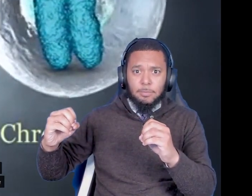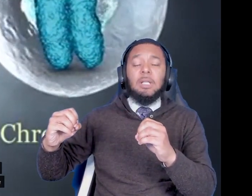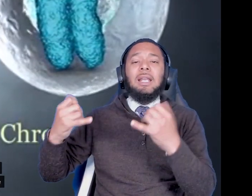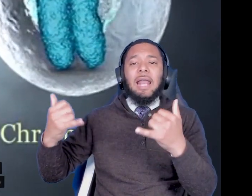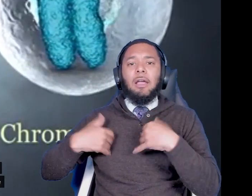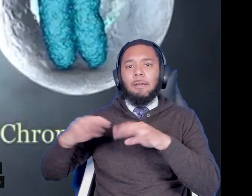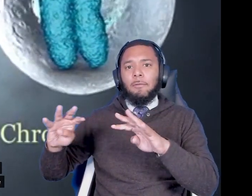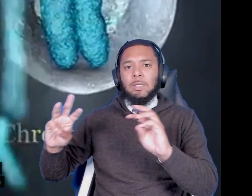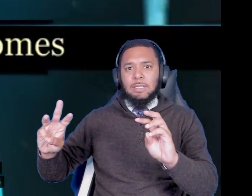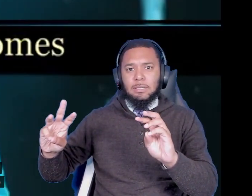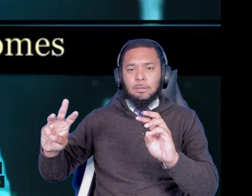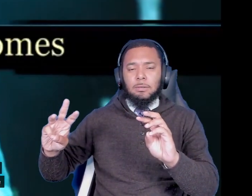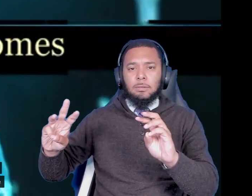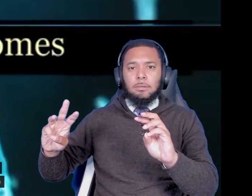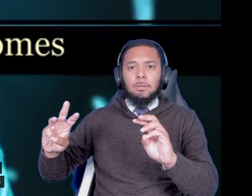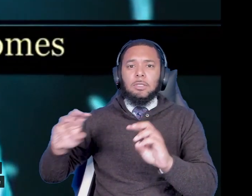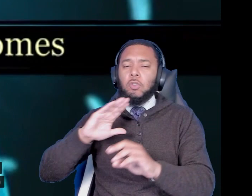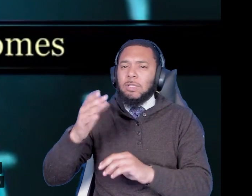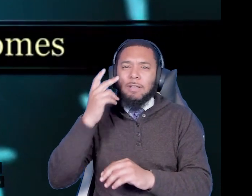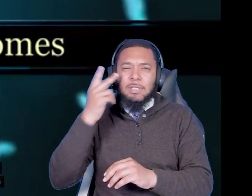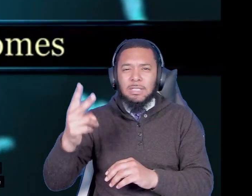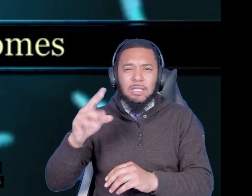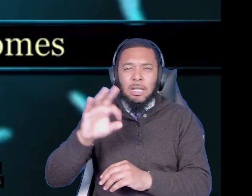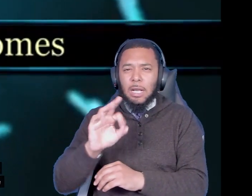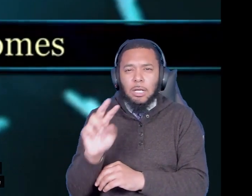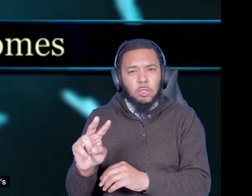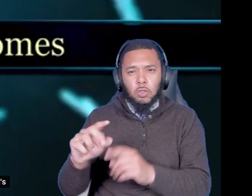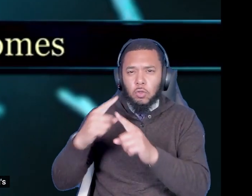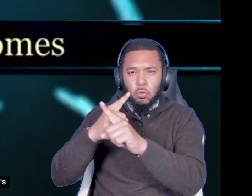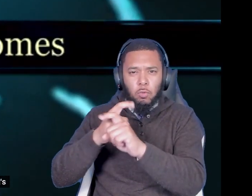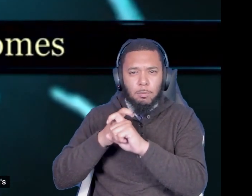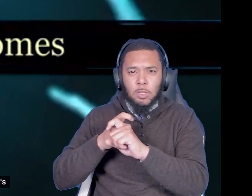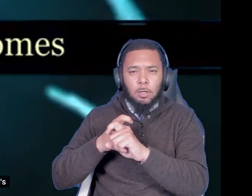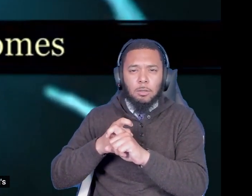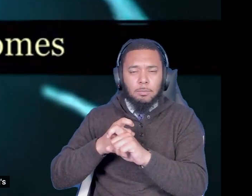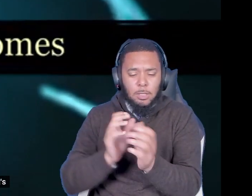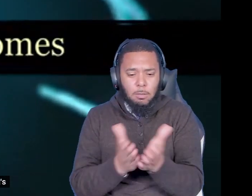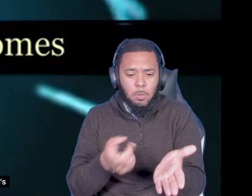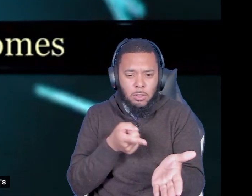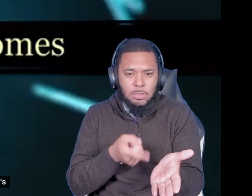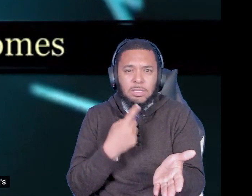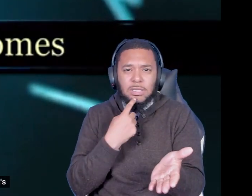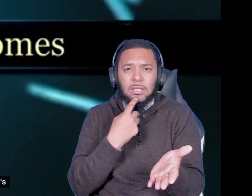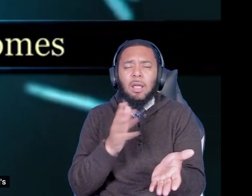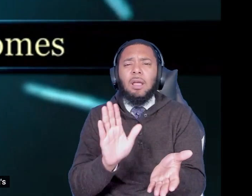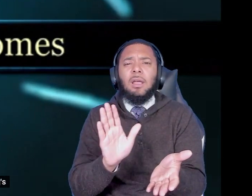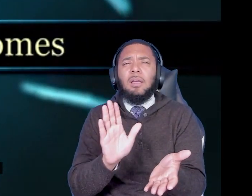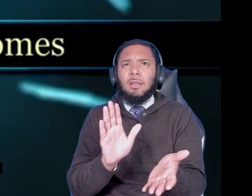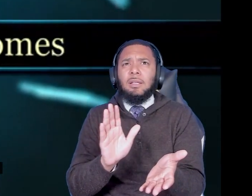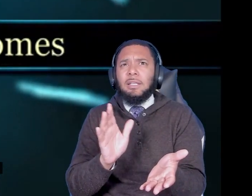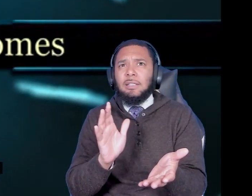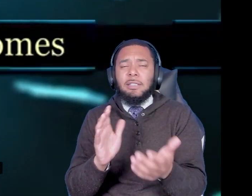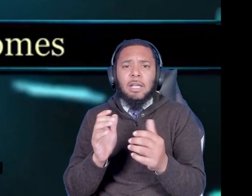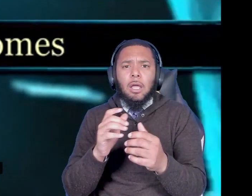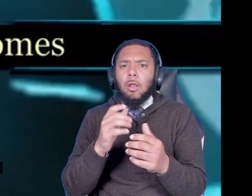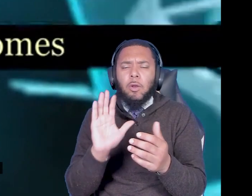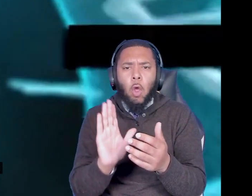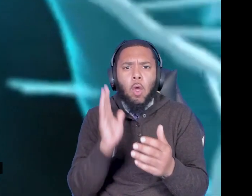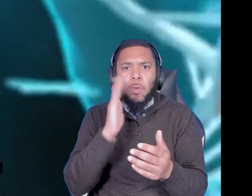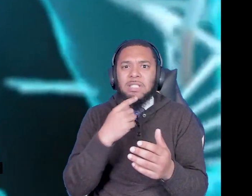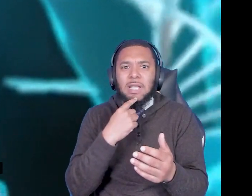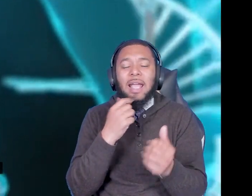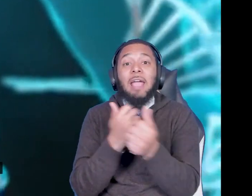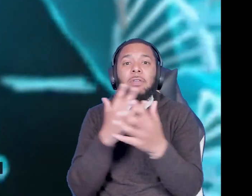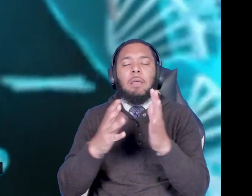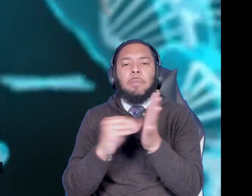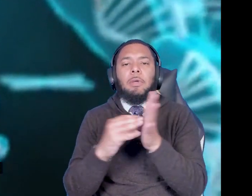You never really see the 92 chromosomes in textbooks and things like that. They're not going to call it that. They're just going to say that it's everything's been replicated. So